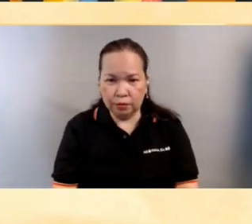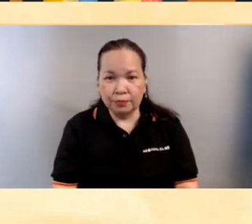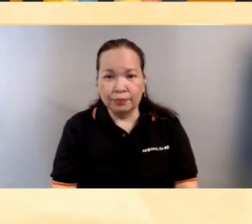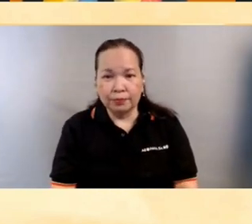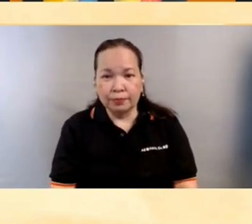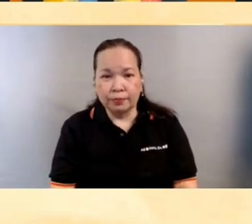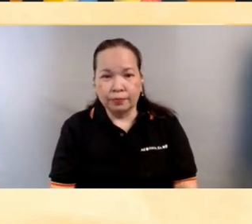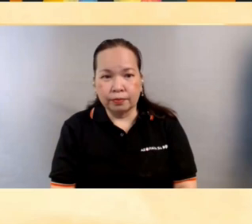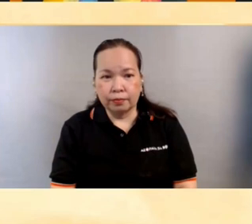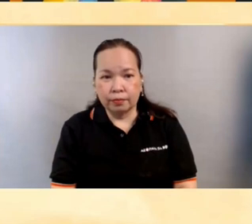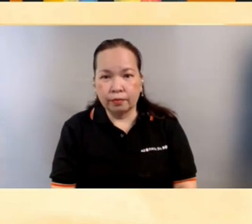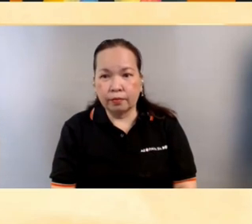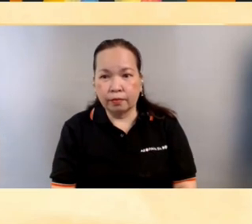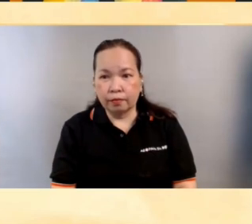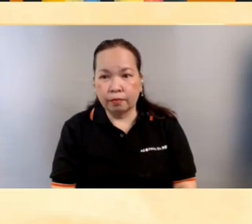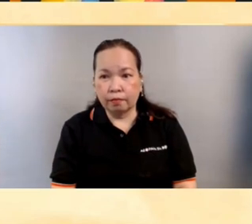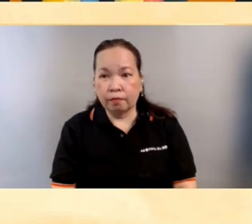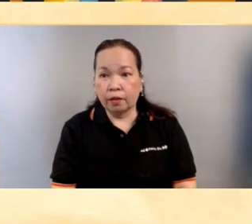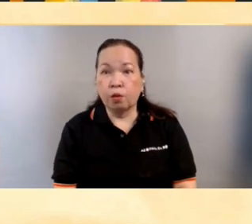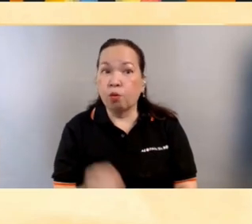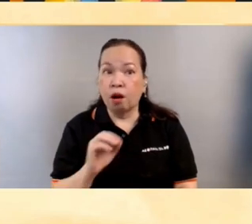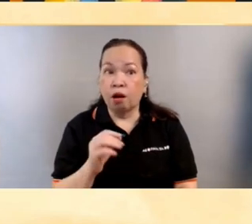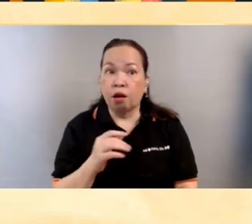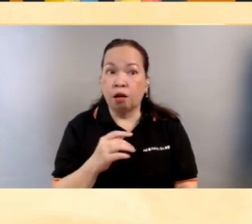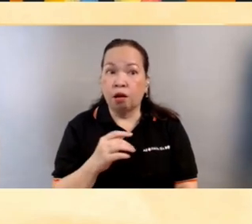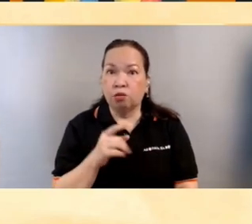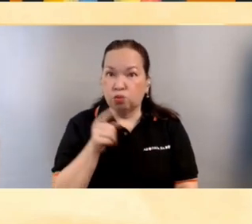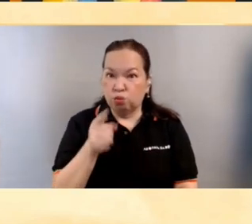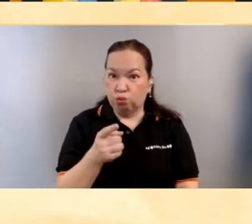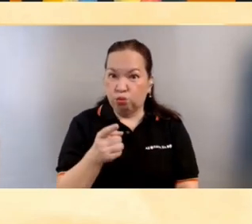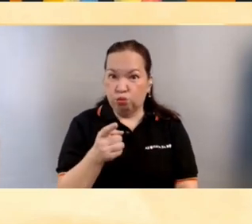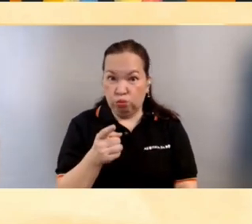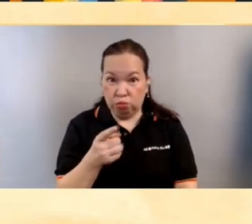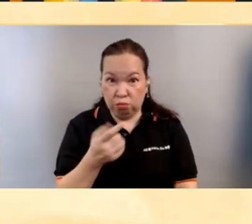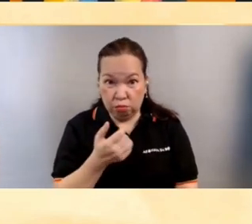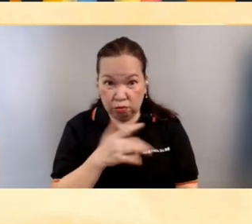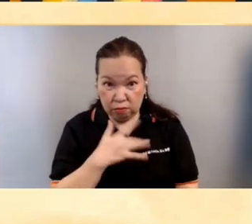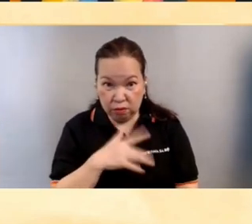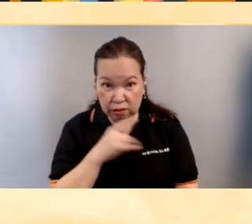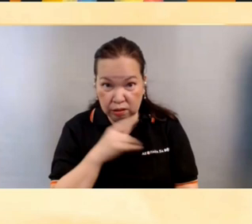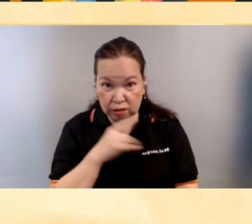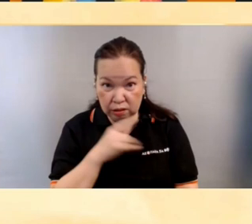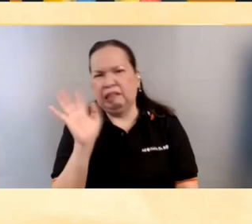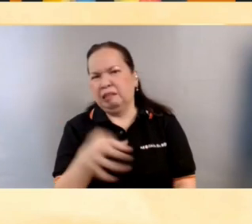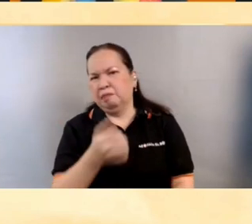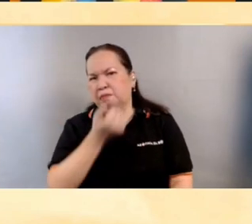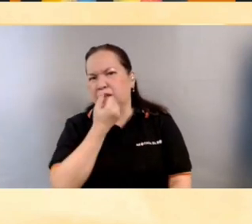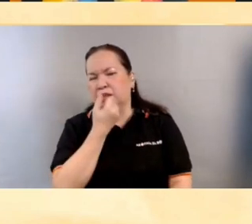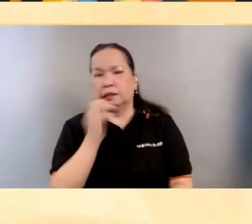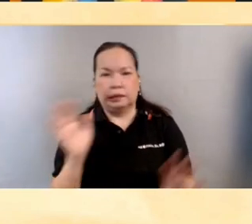And the person is not feeling there's something wrong with her for feeling that way, because you validate the